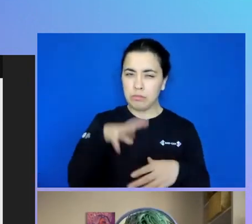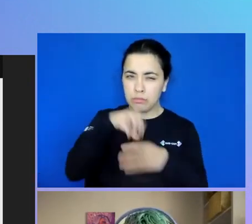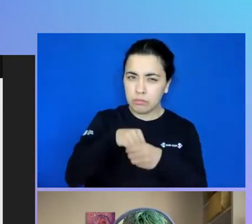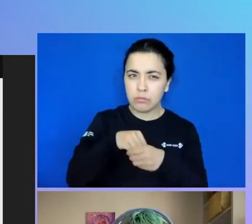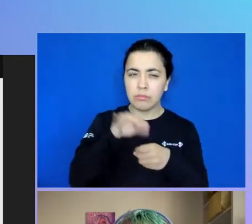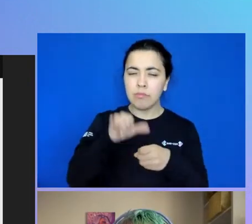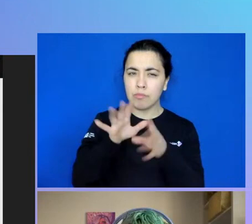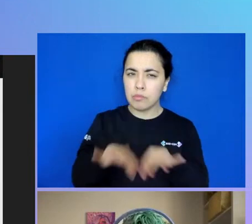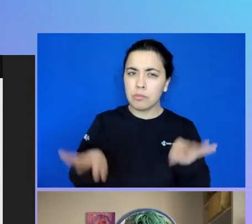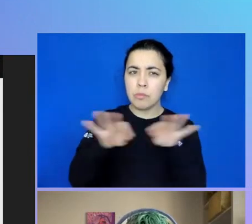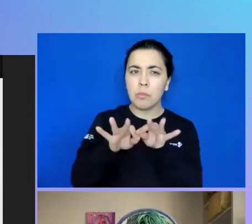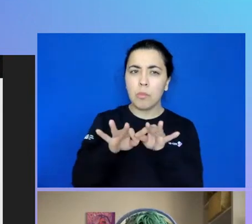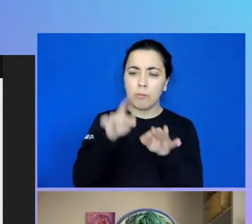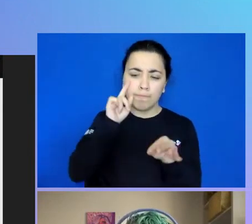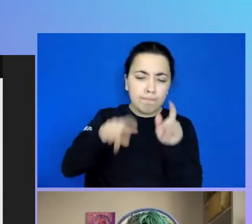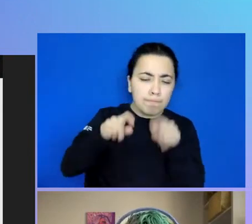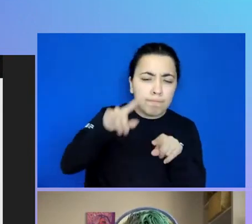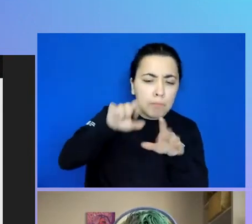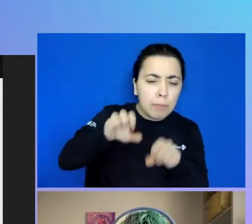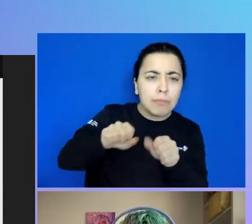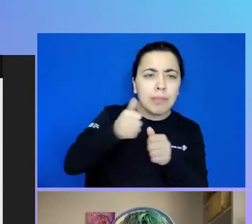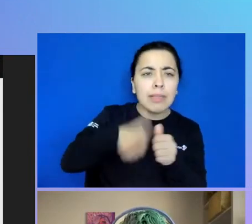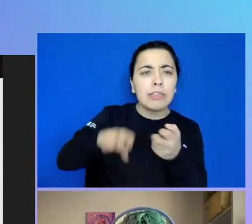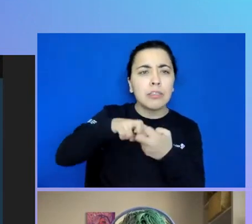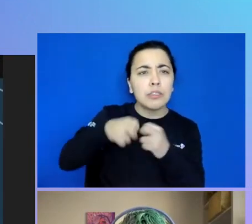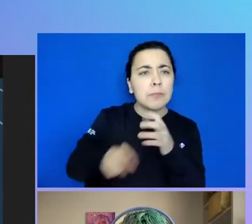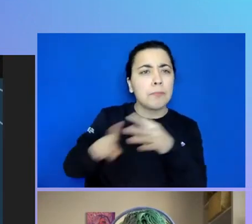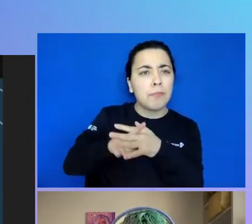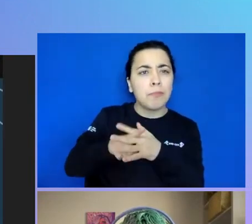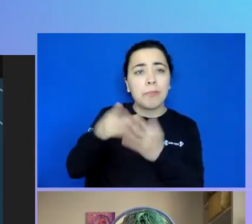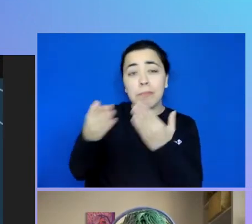any issues that you may have missed with automation.